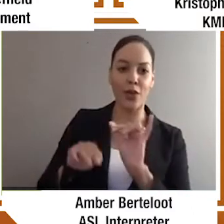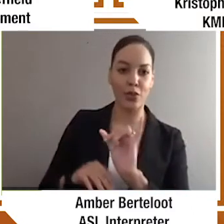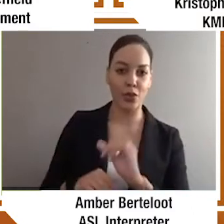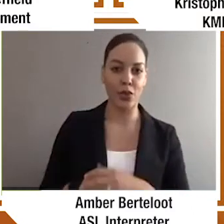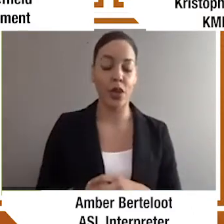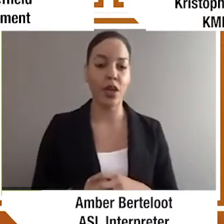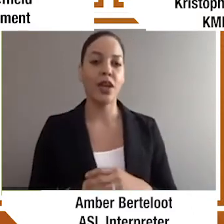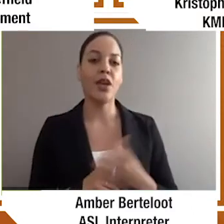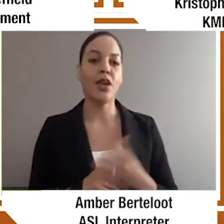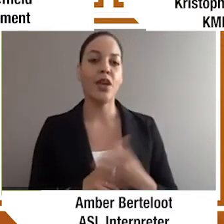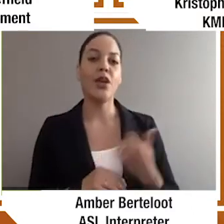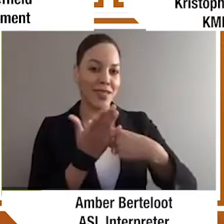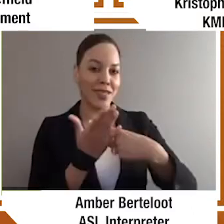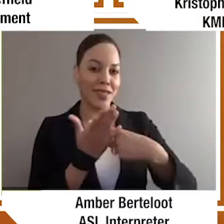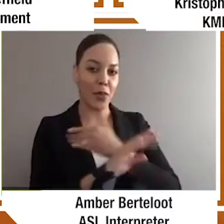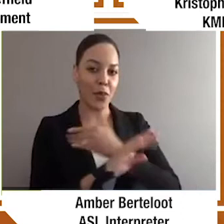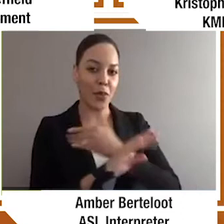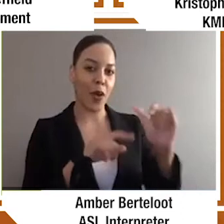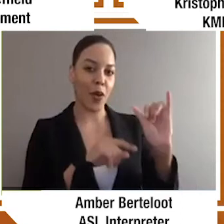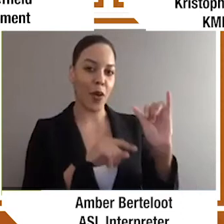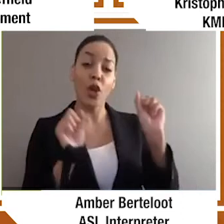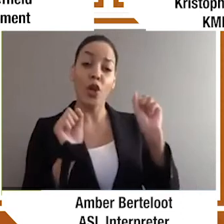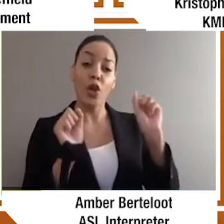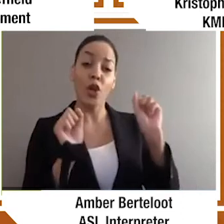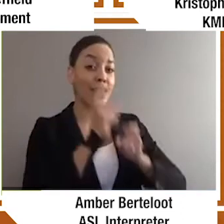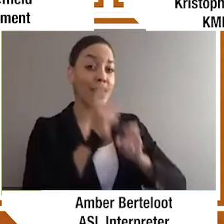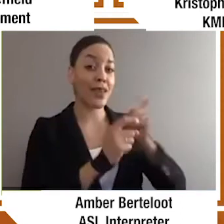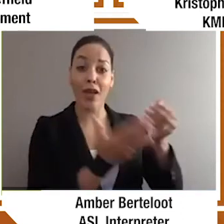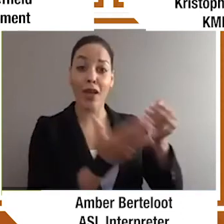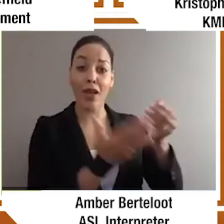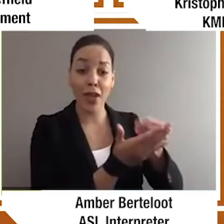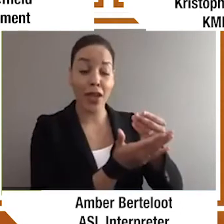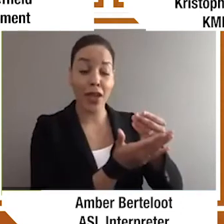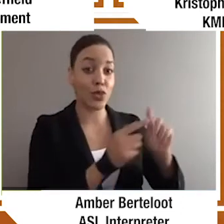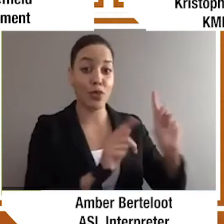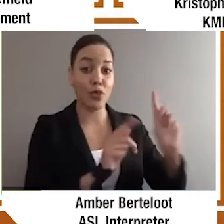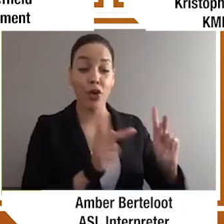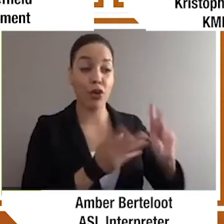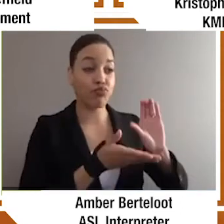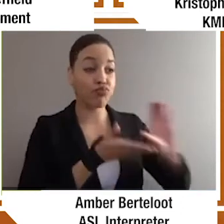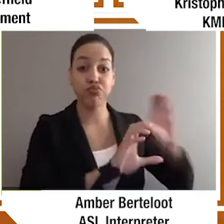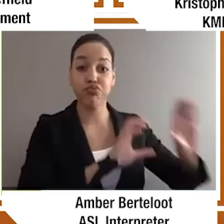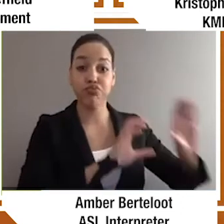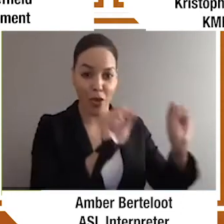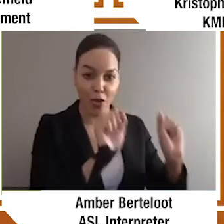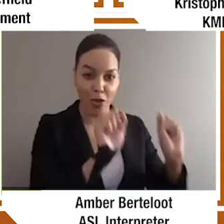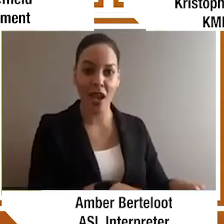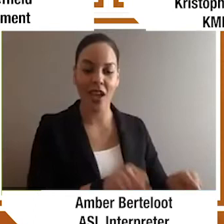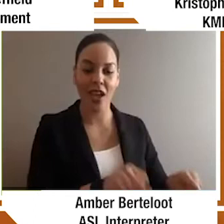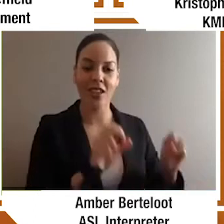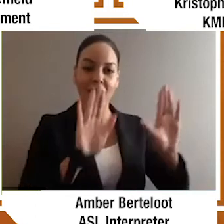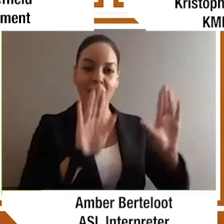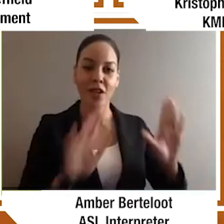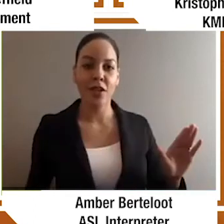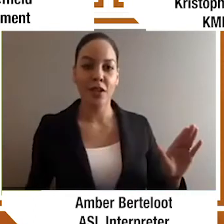our pre-call, you can give a lot of money to the, you can give a lot of money to people. That's a great band-aid, but that does not